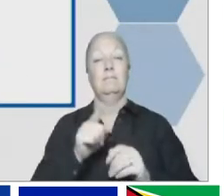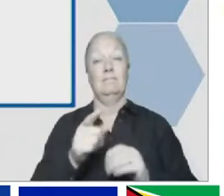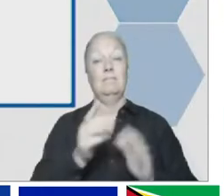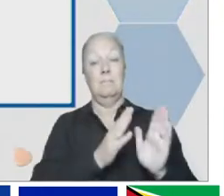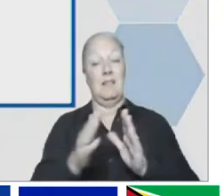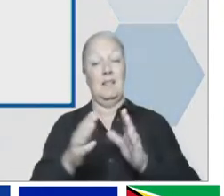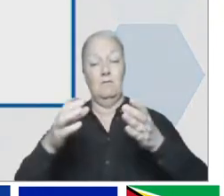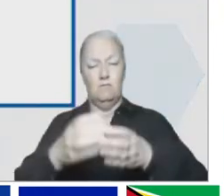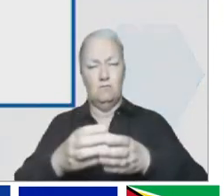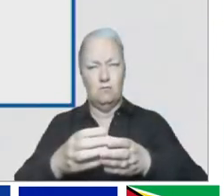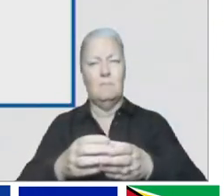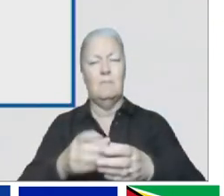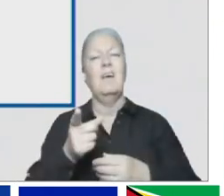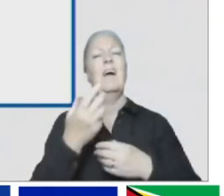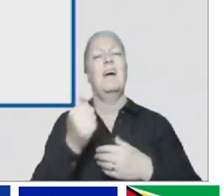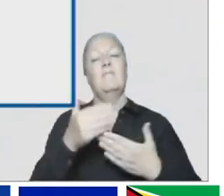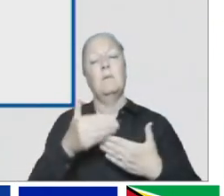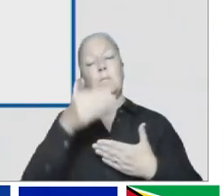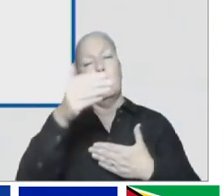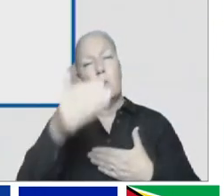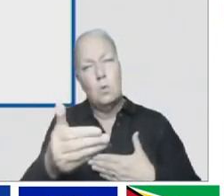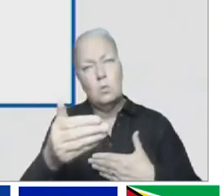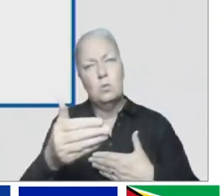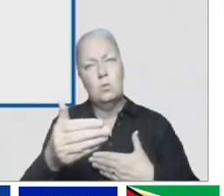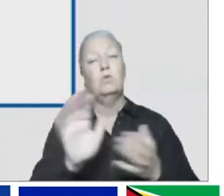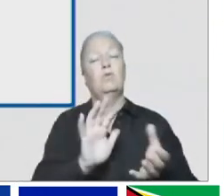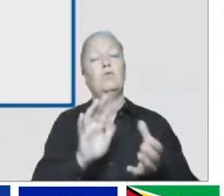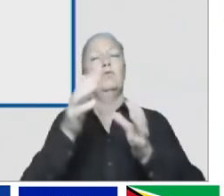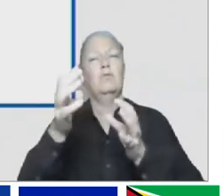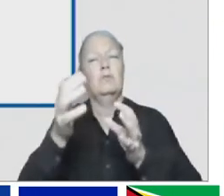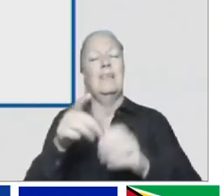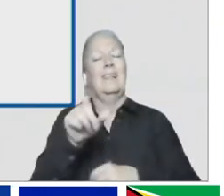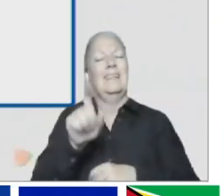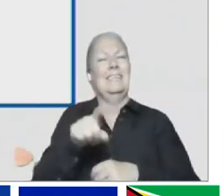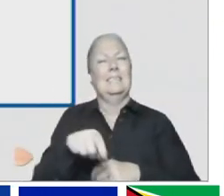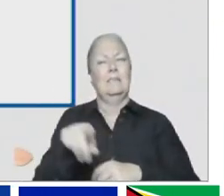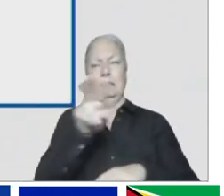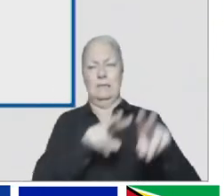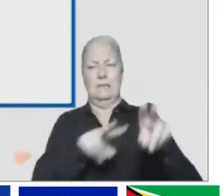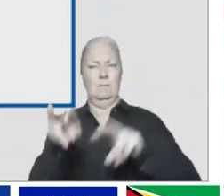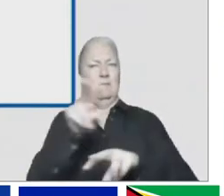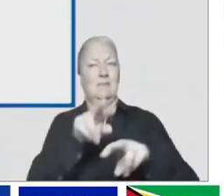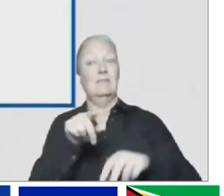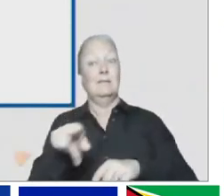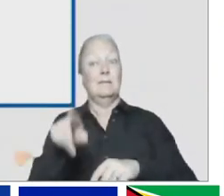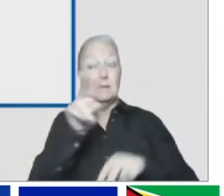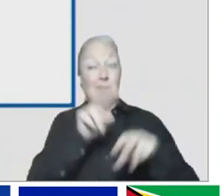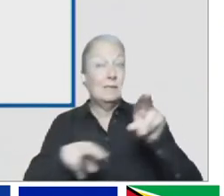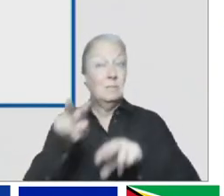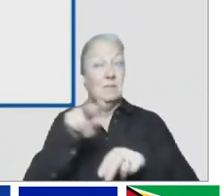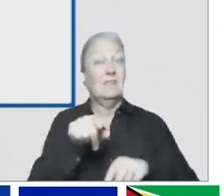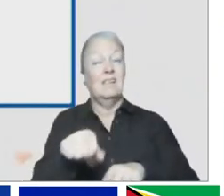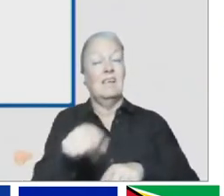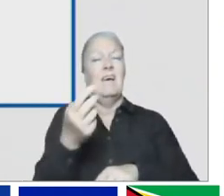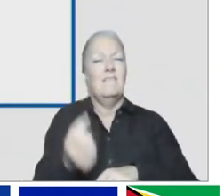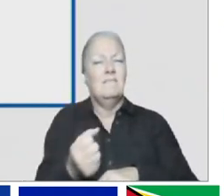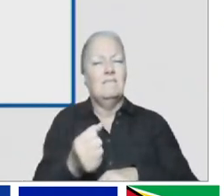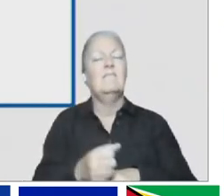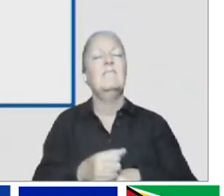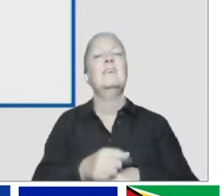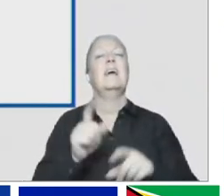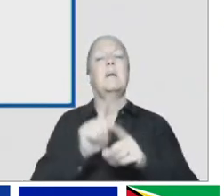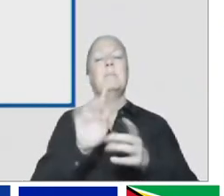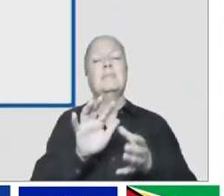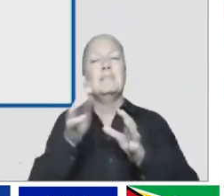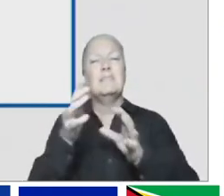needs assessment of the impact of the crisis. And the assessment was carried out by the Damage and Loss Assessment Core Team, which